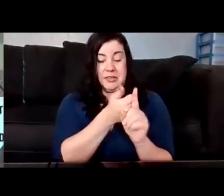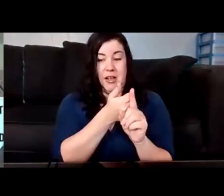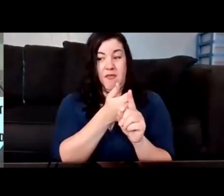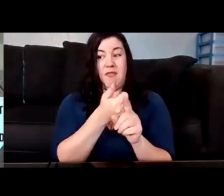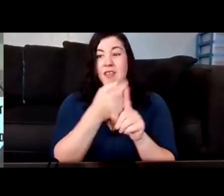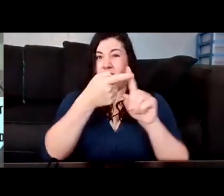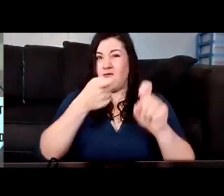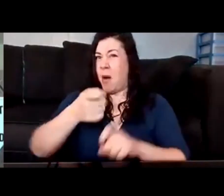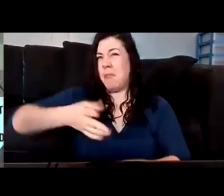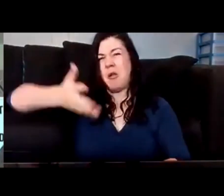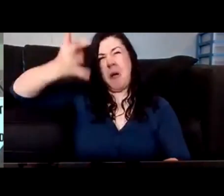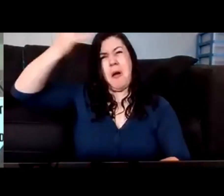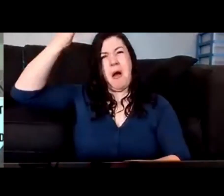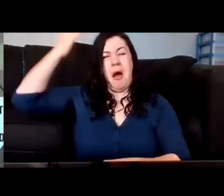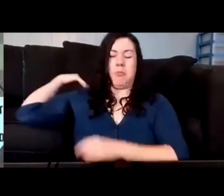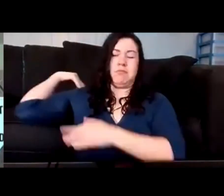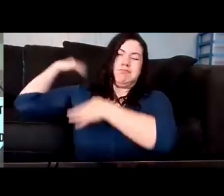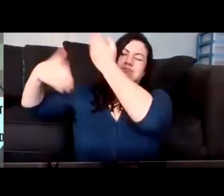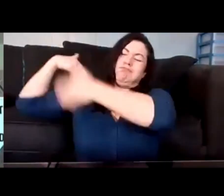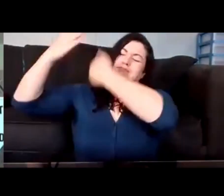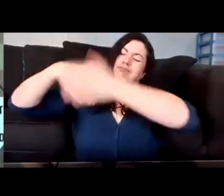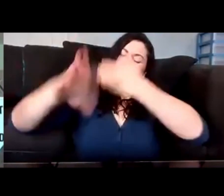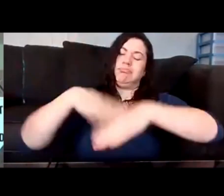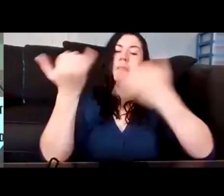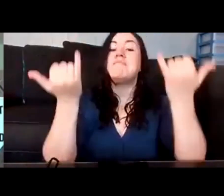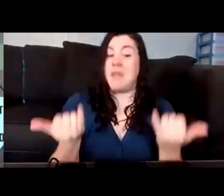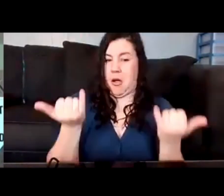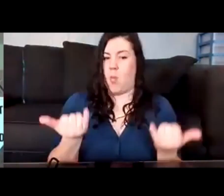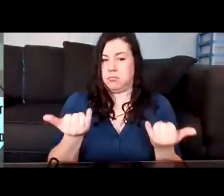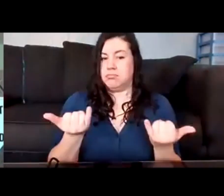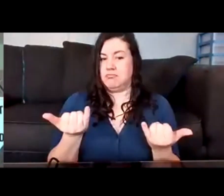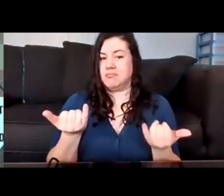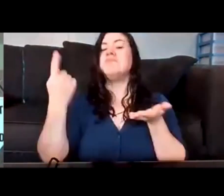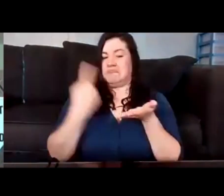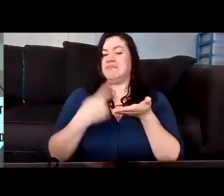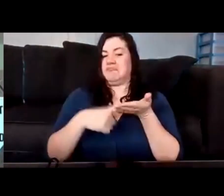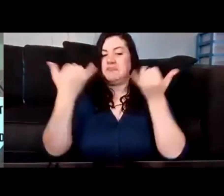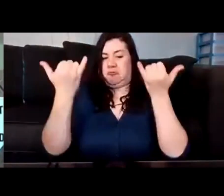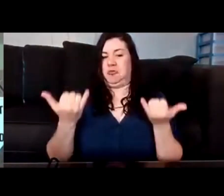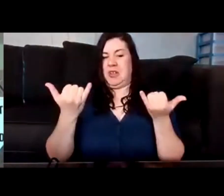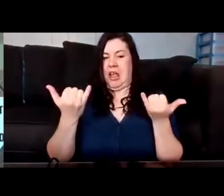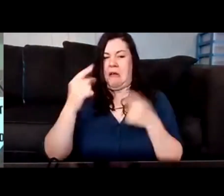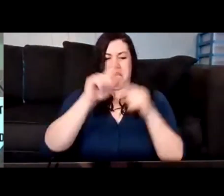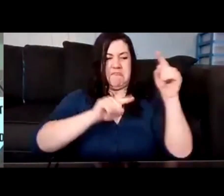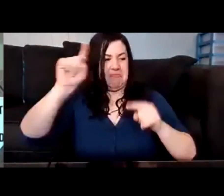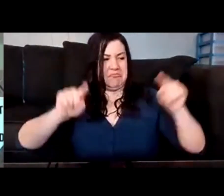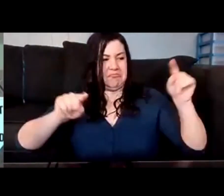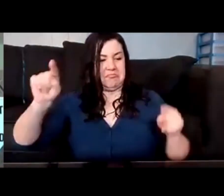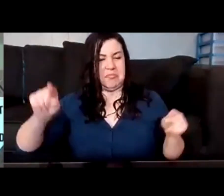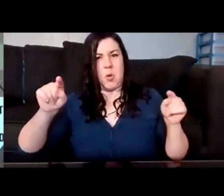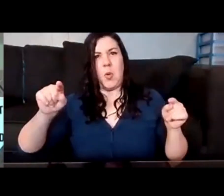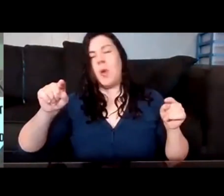ongoing. And we're going to talk about that today in many ways. And we're going to think about the questions that